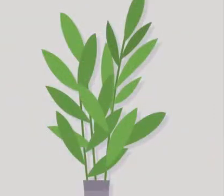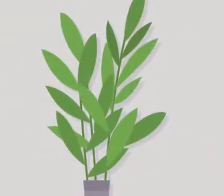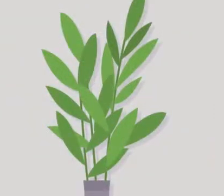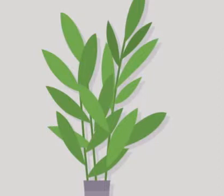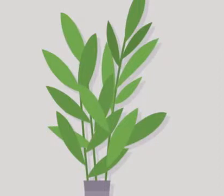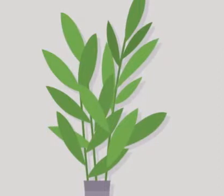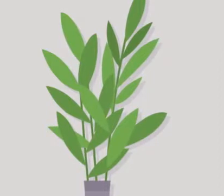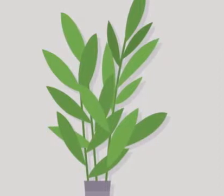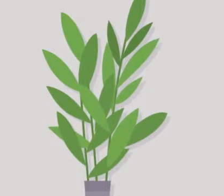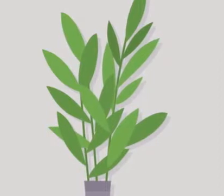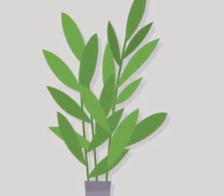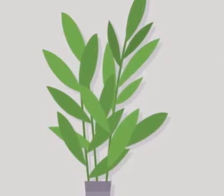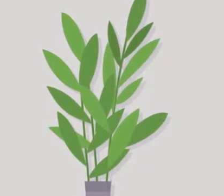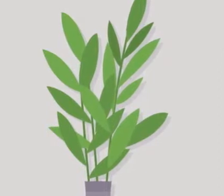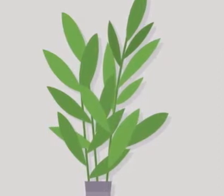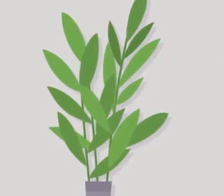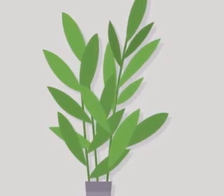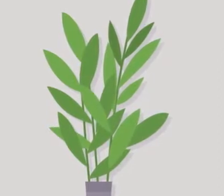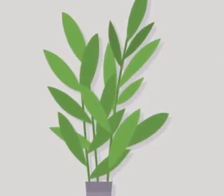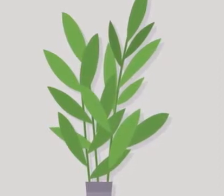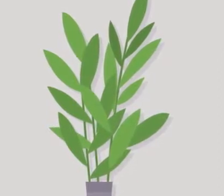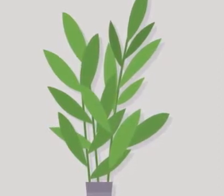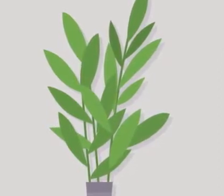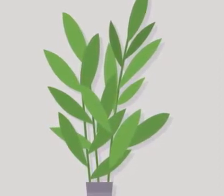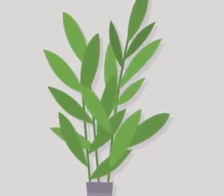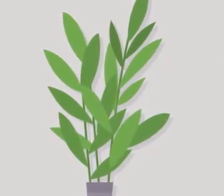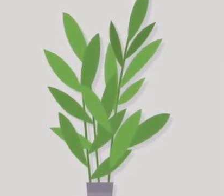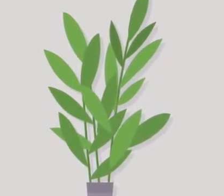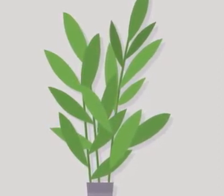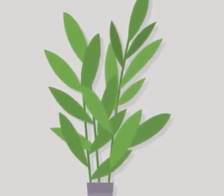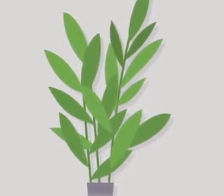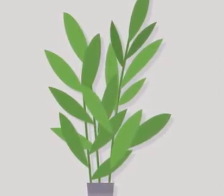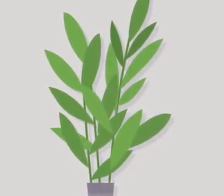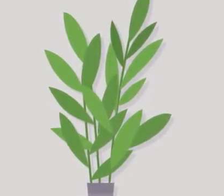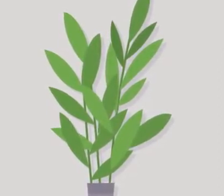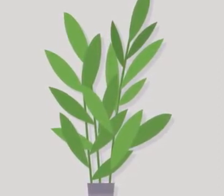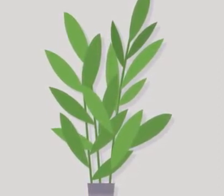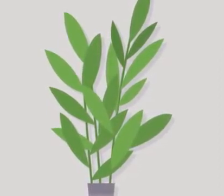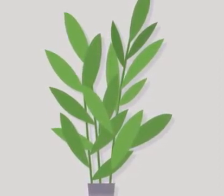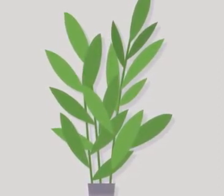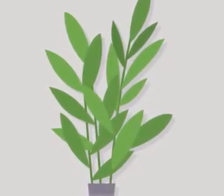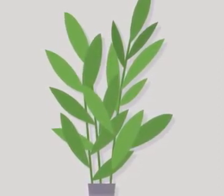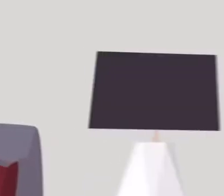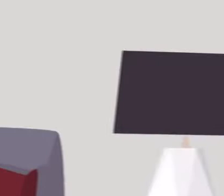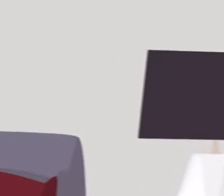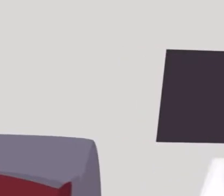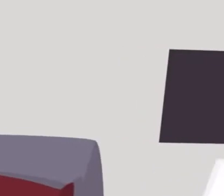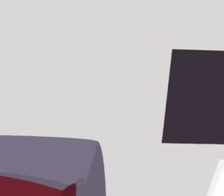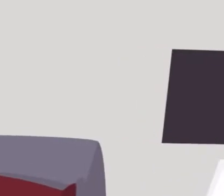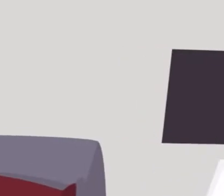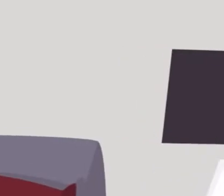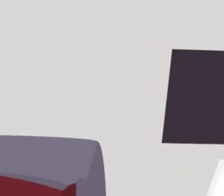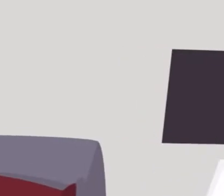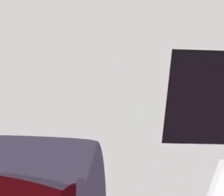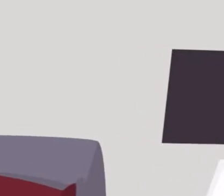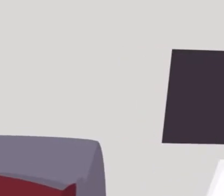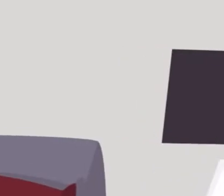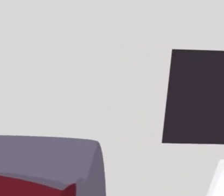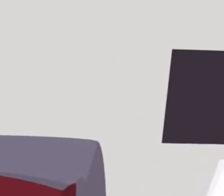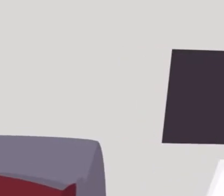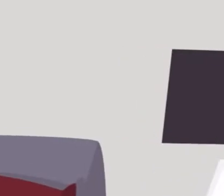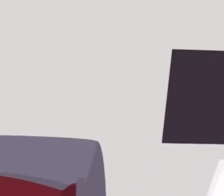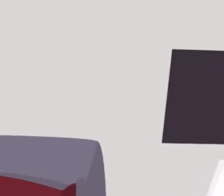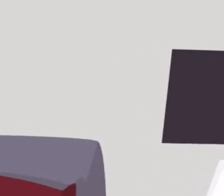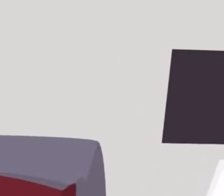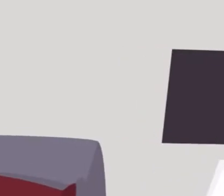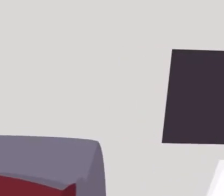Hey, boo, I could come by you. We ain't see one another in days, and I could really do with a little company. You for real? Come by